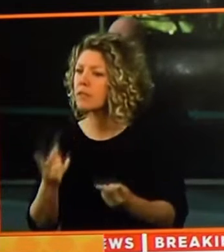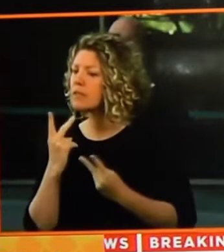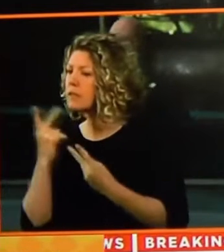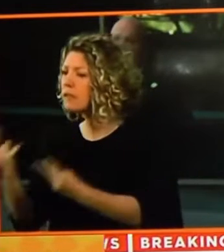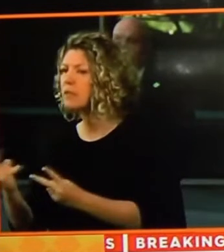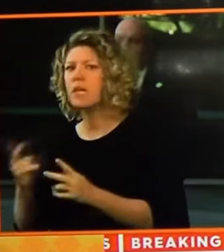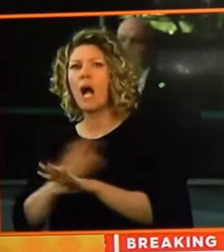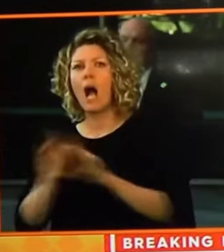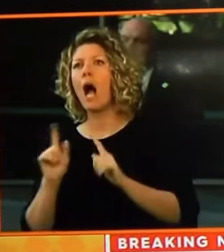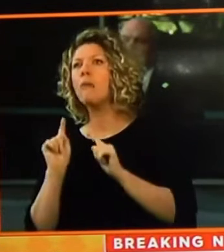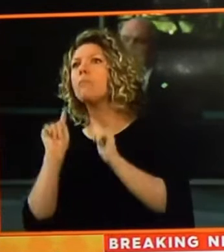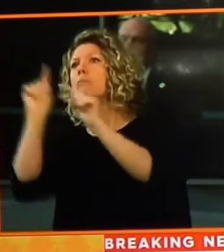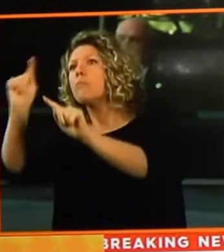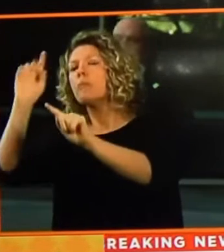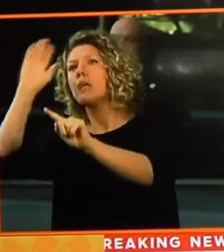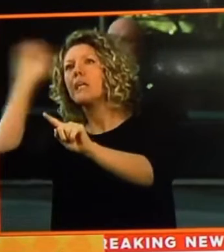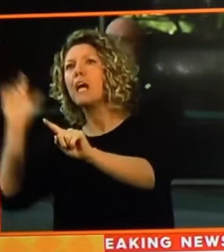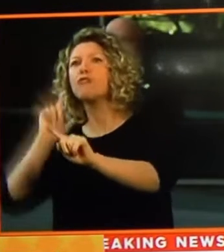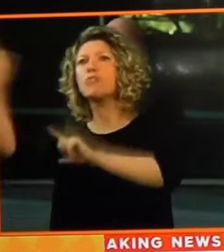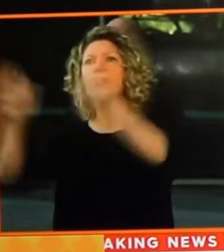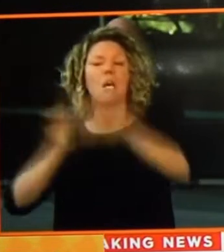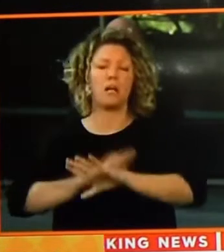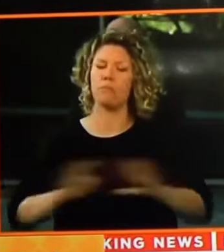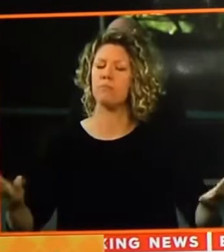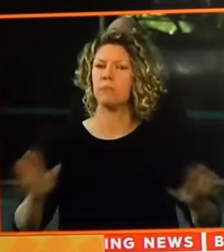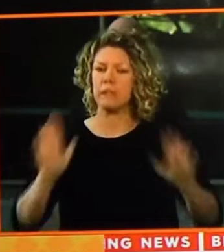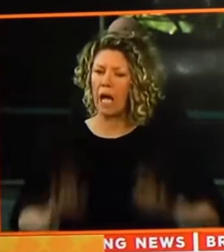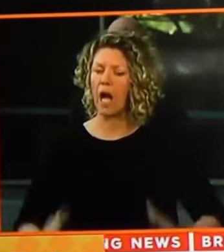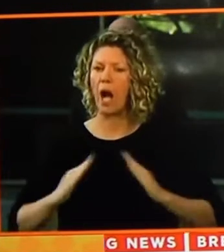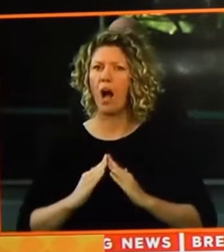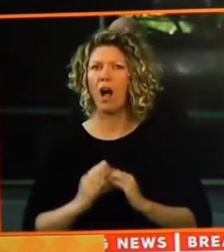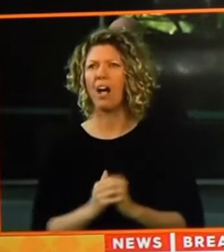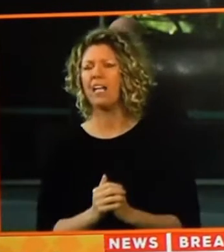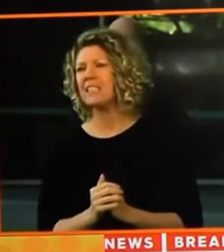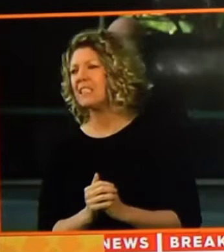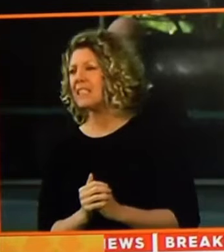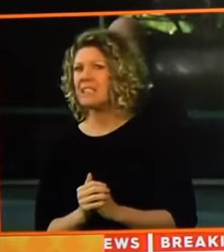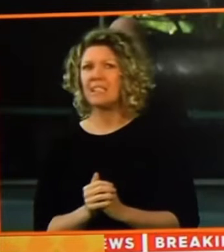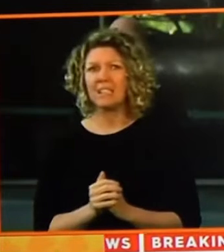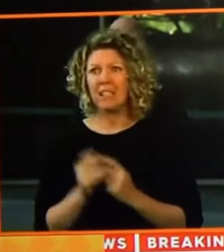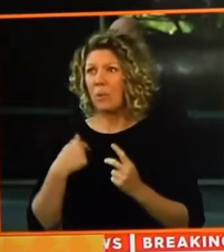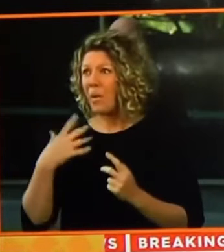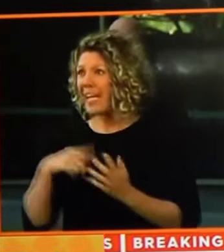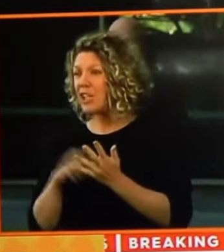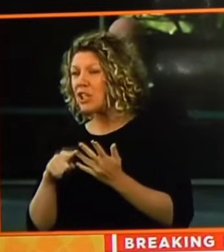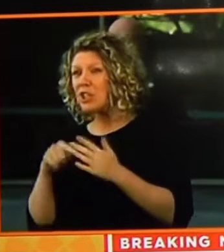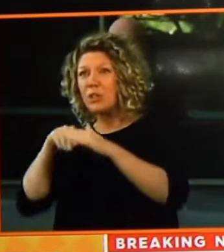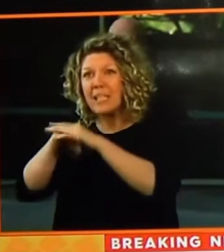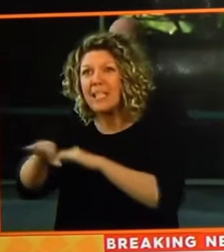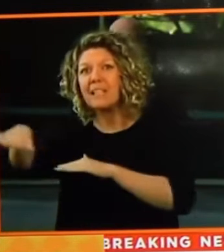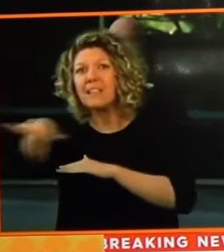visit rural and regional New South Wales that's been impacted by the fires, and we're relying on that presence, relying on that visitation, and